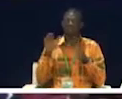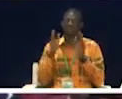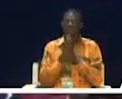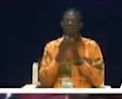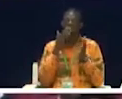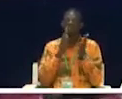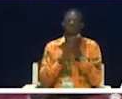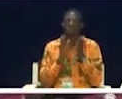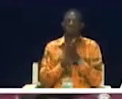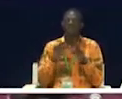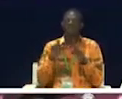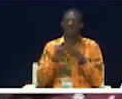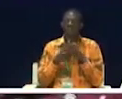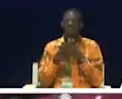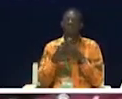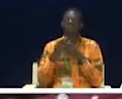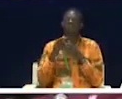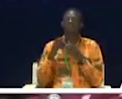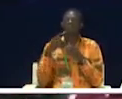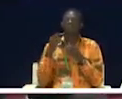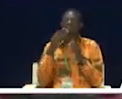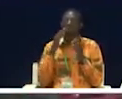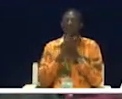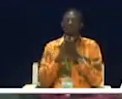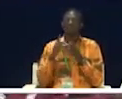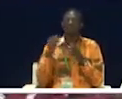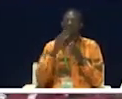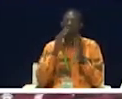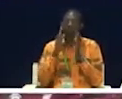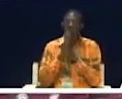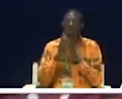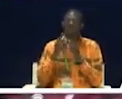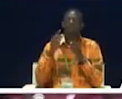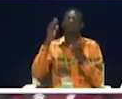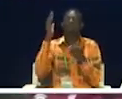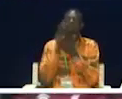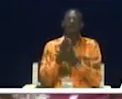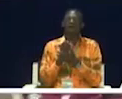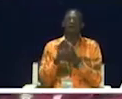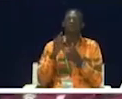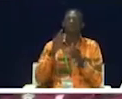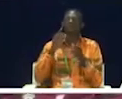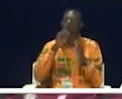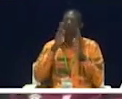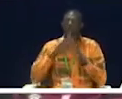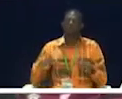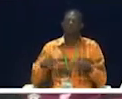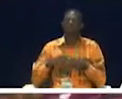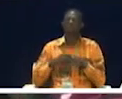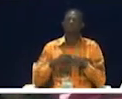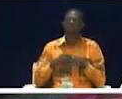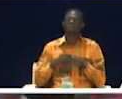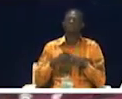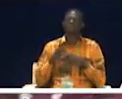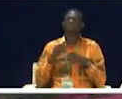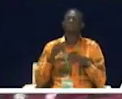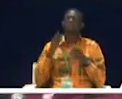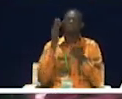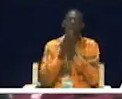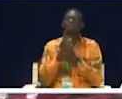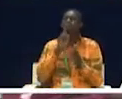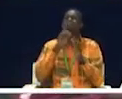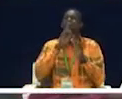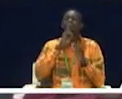Praise. As I got there, the prayer warriors, they were putting more energy. I said, hey, shut up. So I calm down. The guy was like, I said, shut